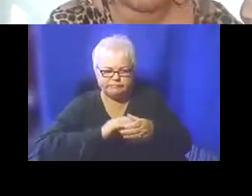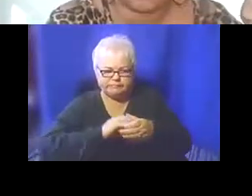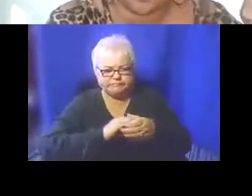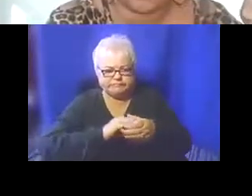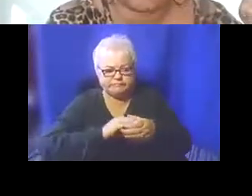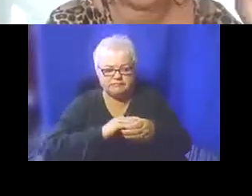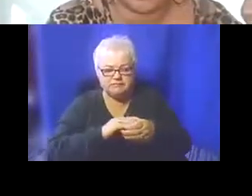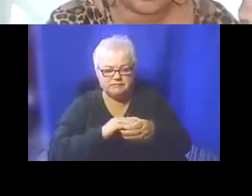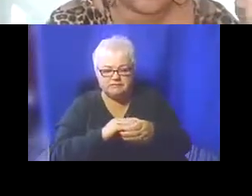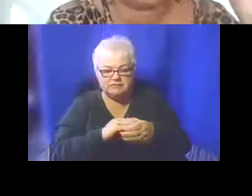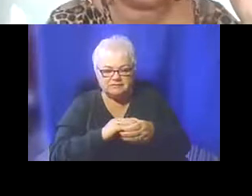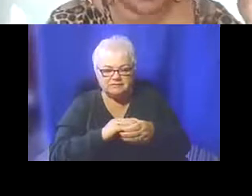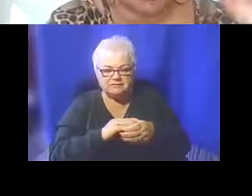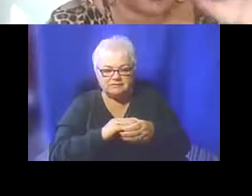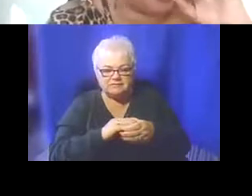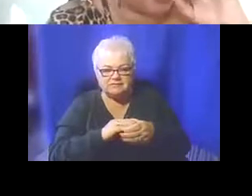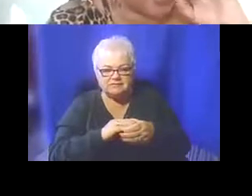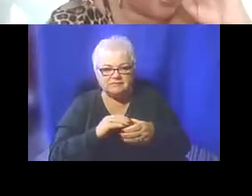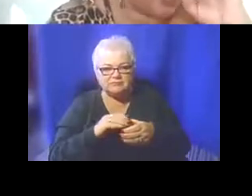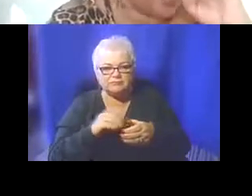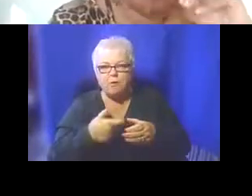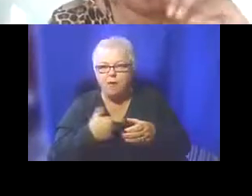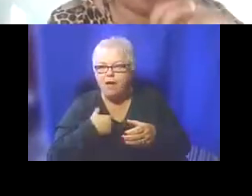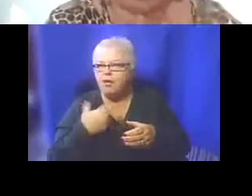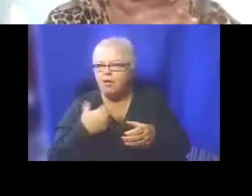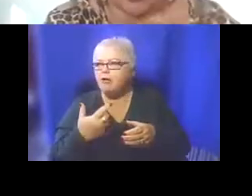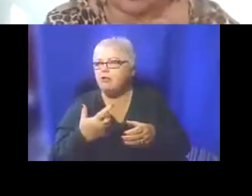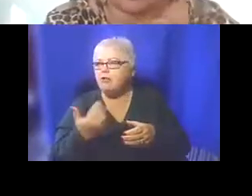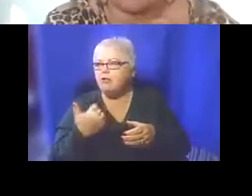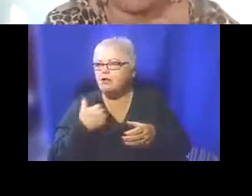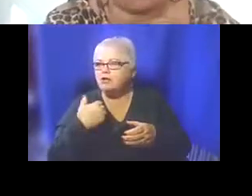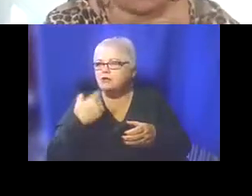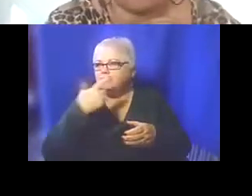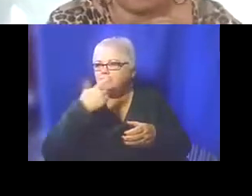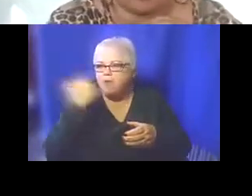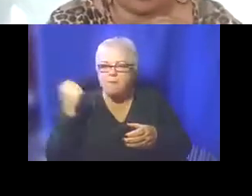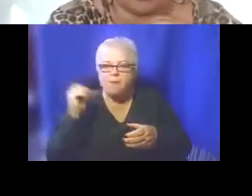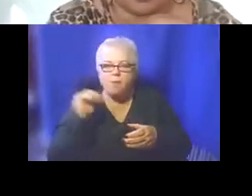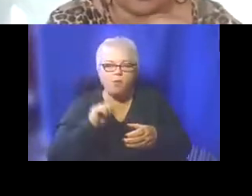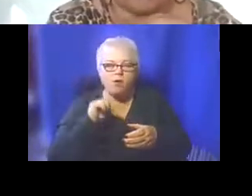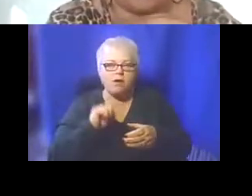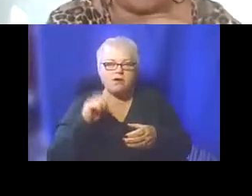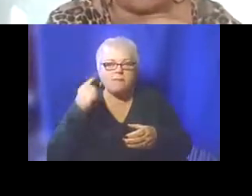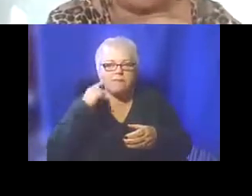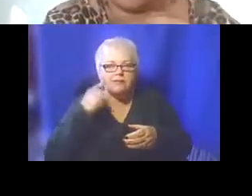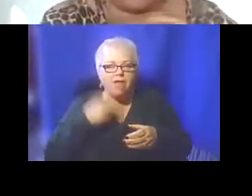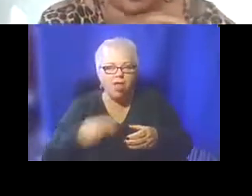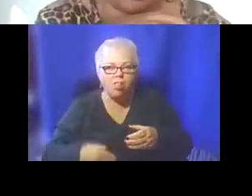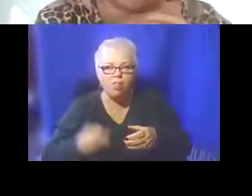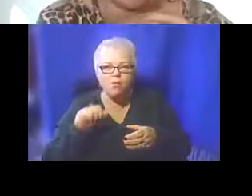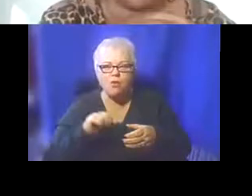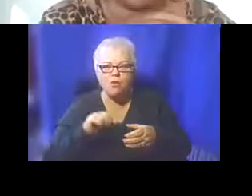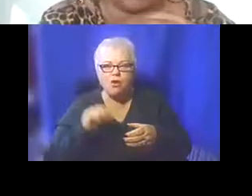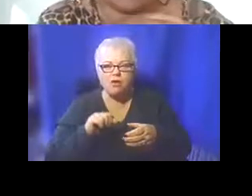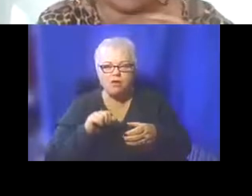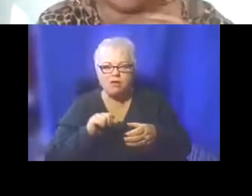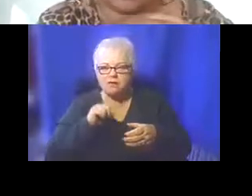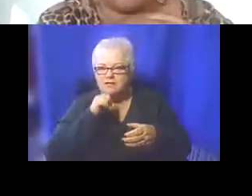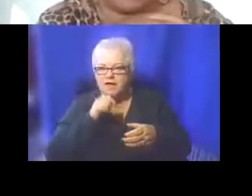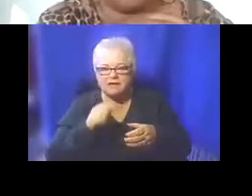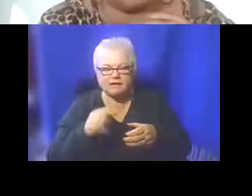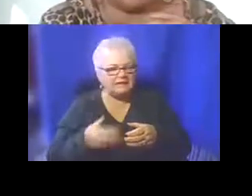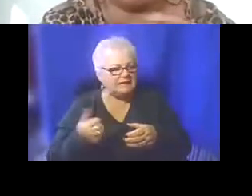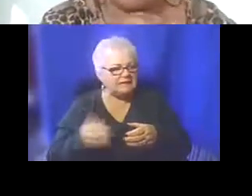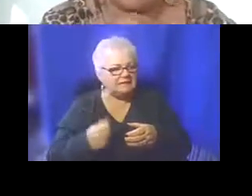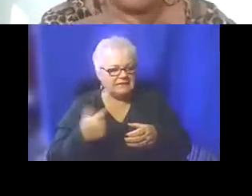experience that it takes a lot, like trauma work and mental health work. And this is not easy stuff. This is